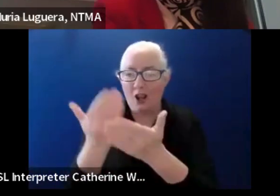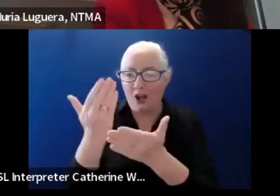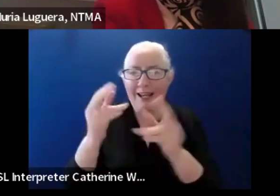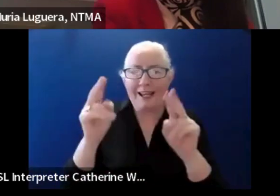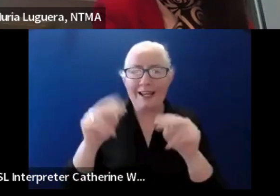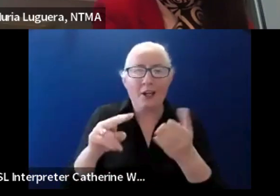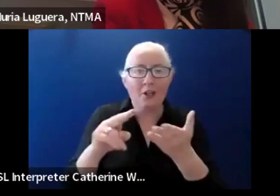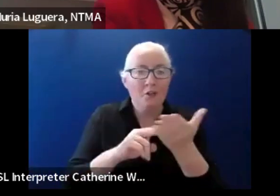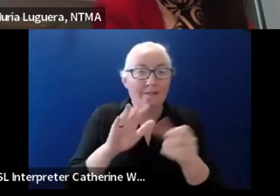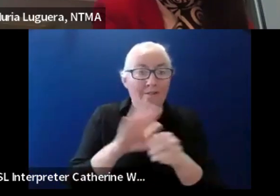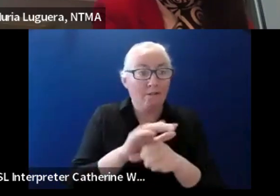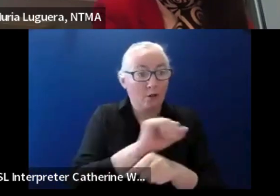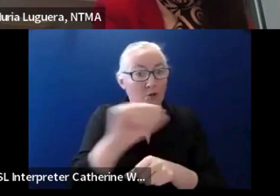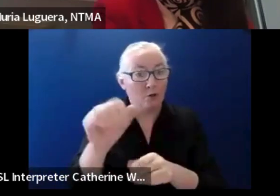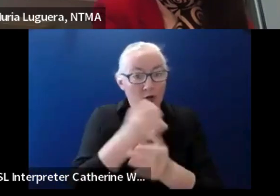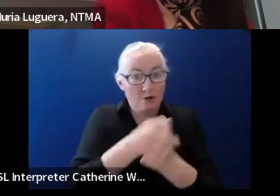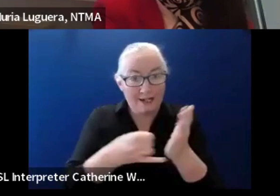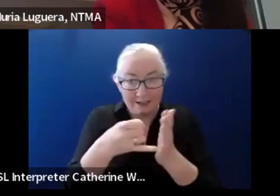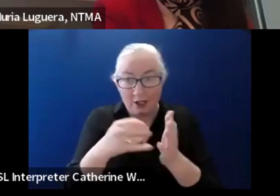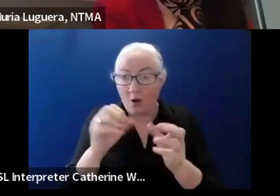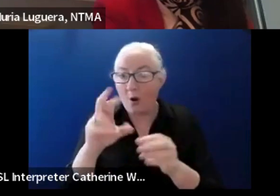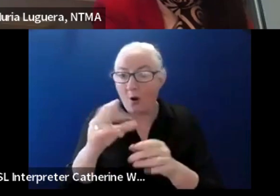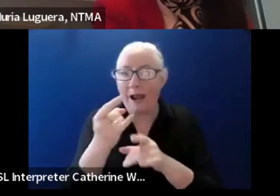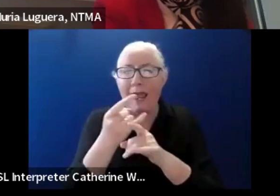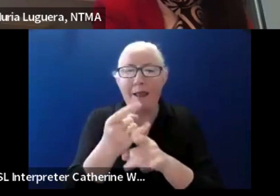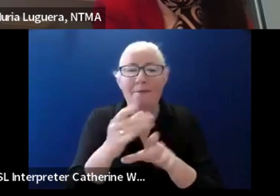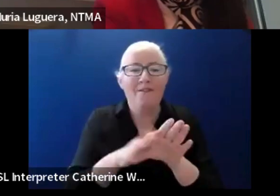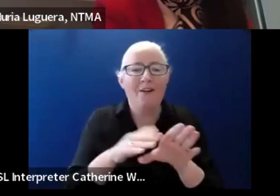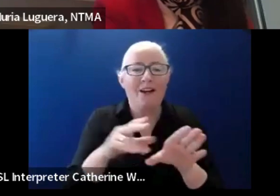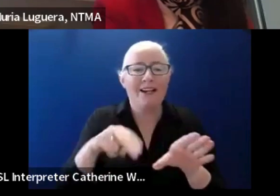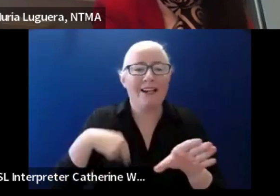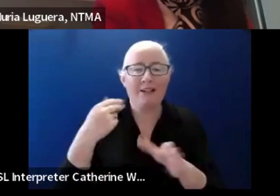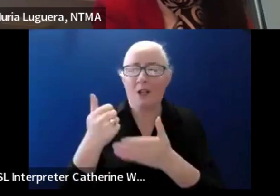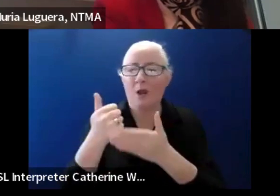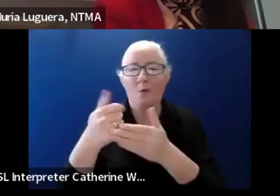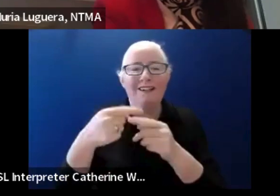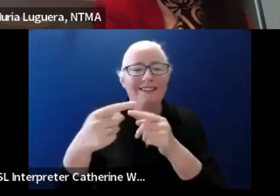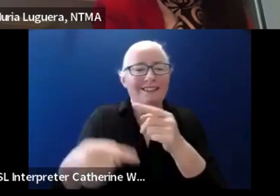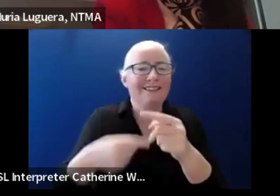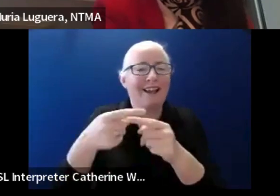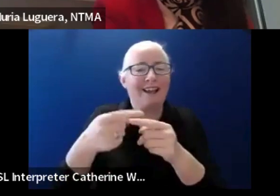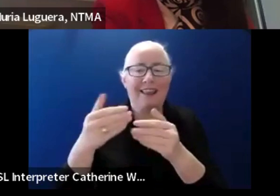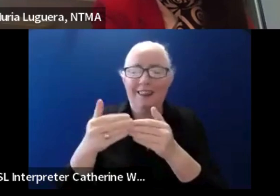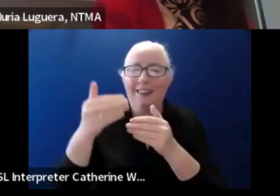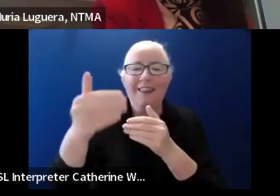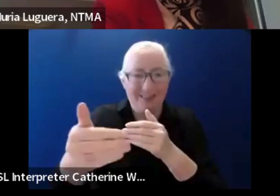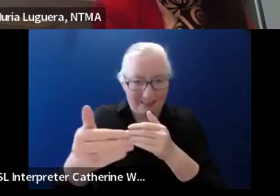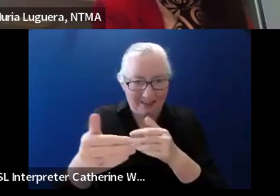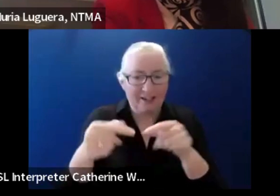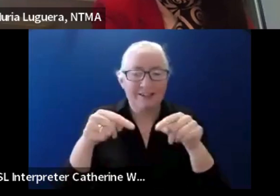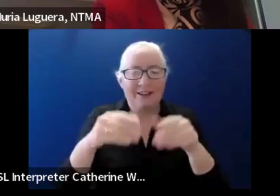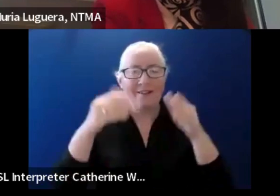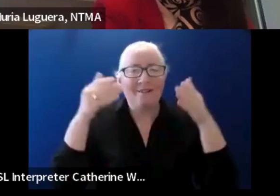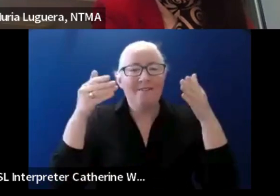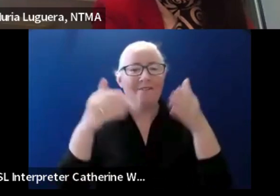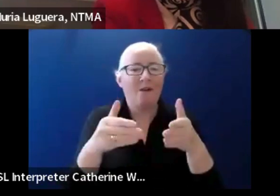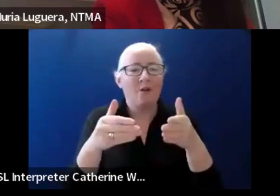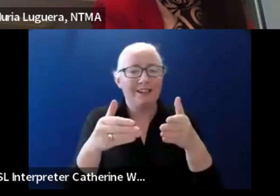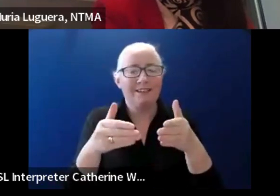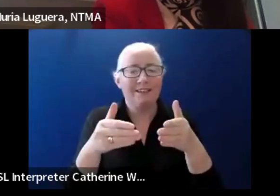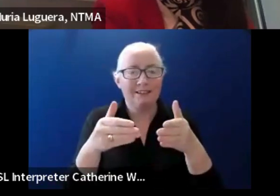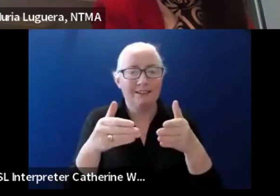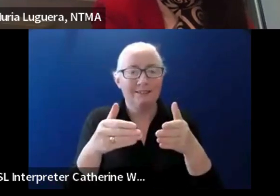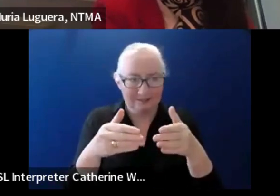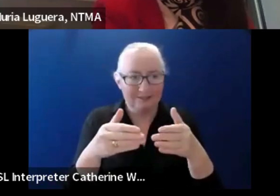your organisation or to help with entering the next award cycle. Today's session focuses on the category